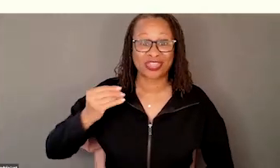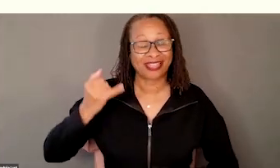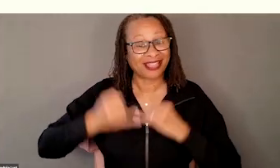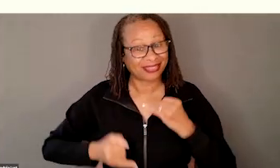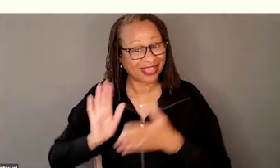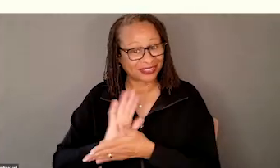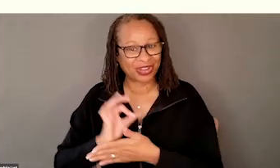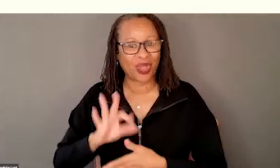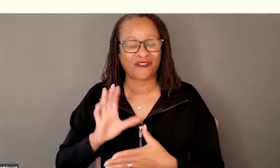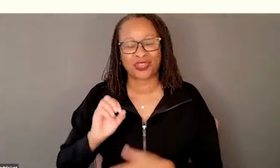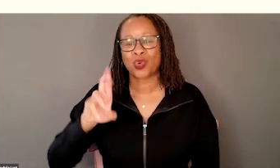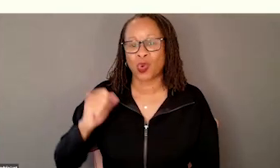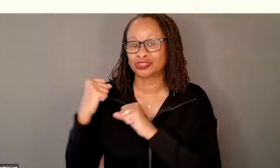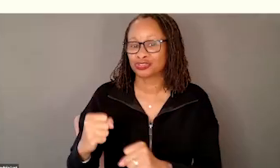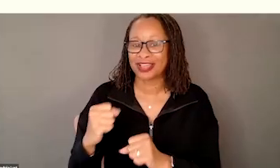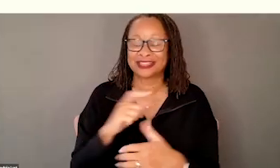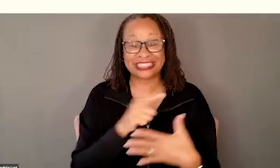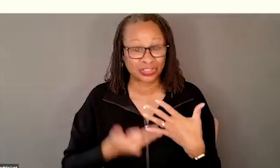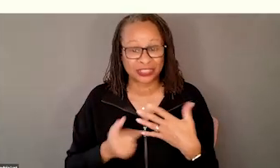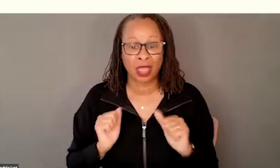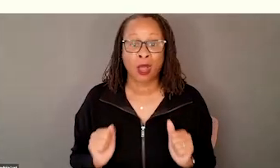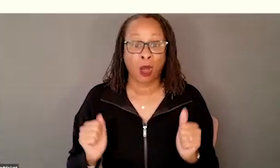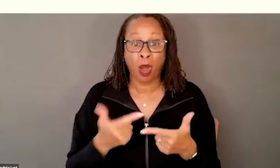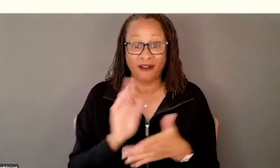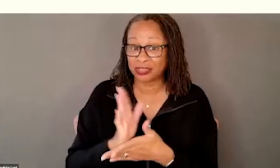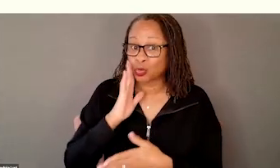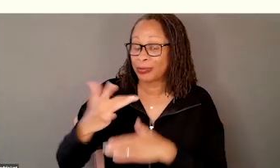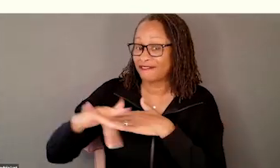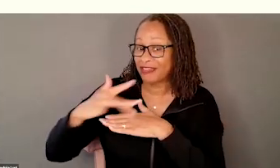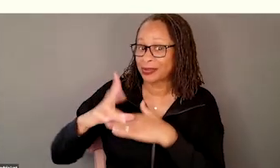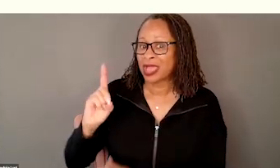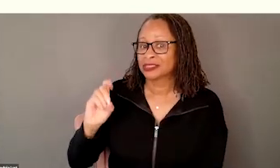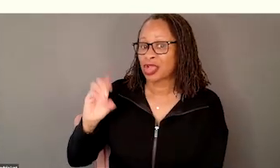of the Core Strength series. All of them will be available on